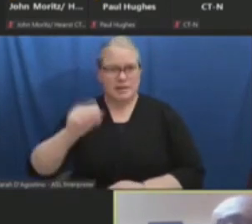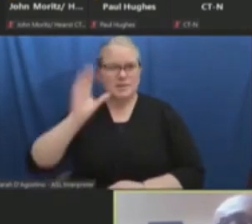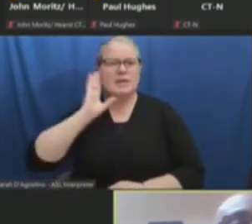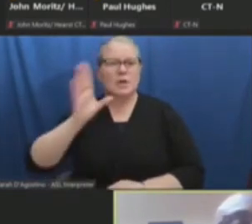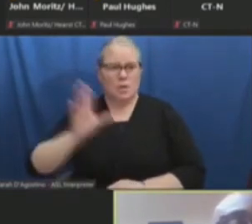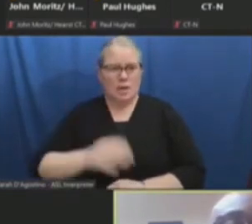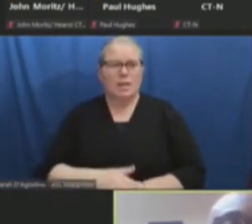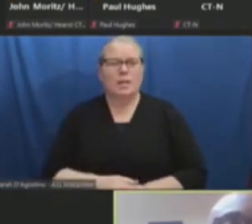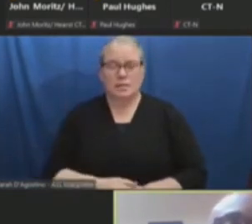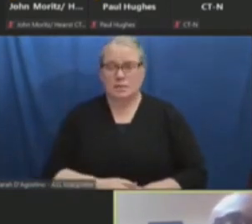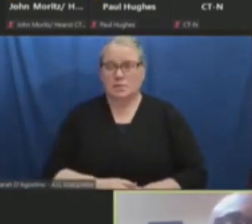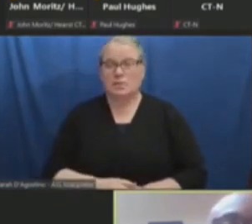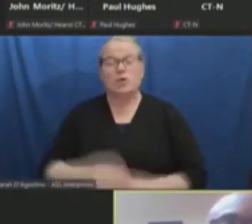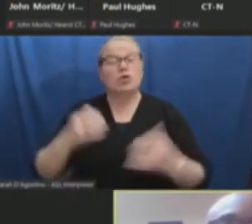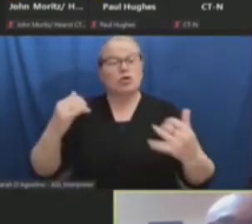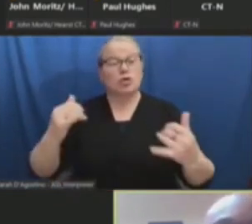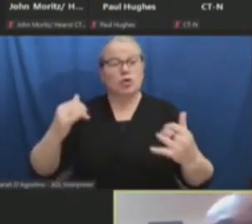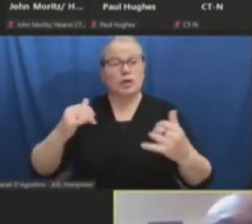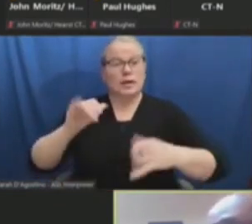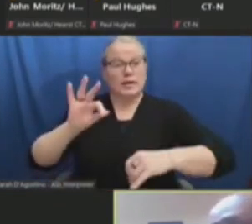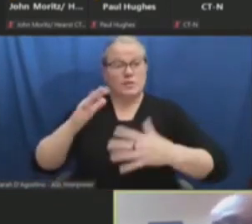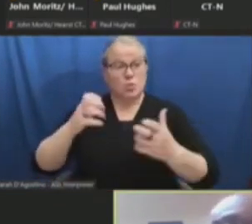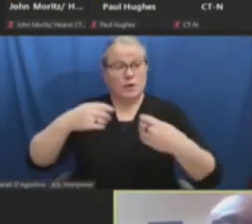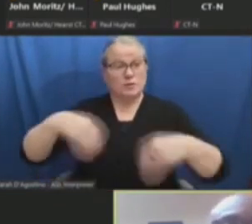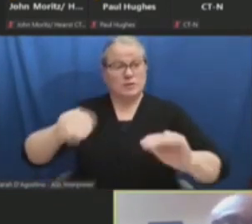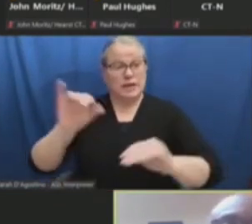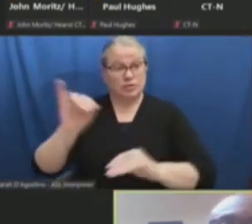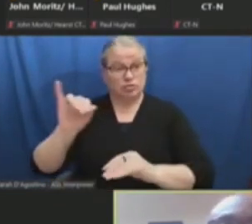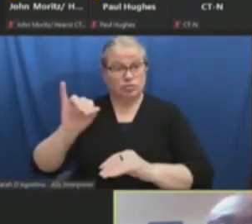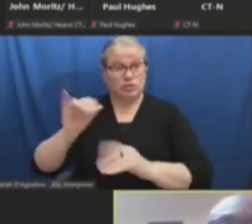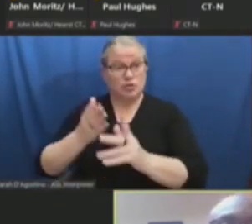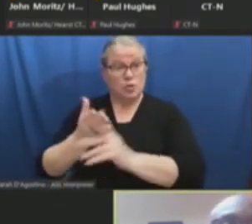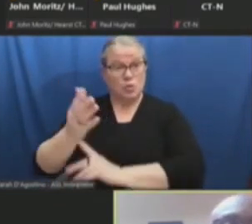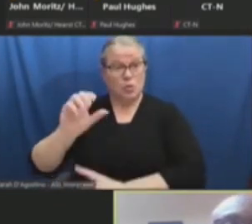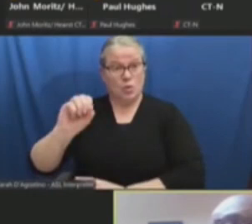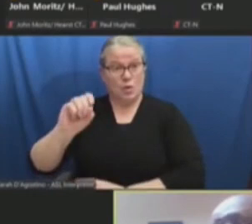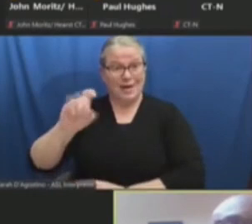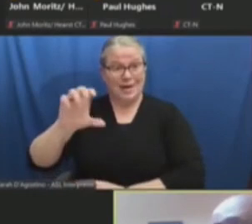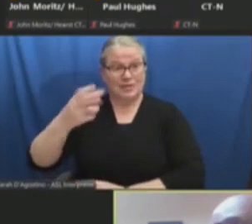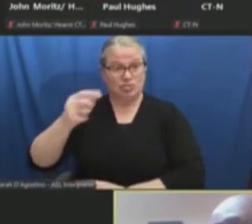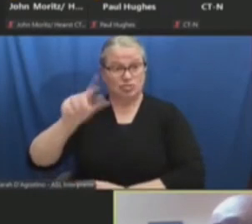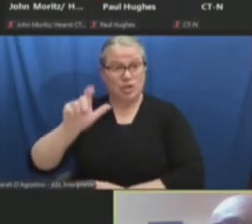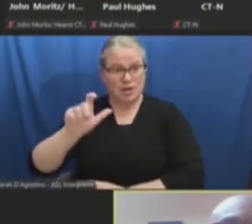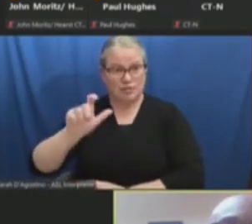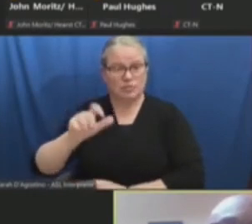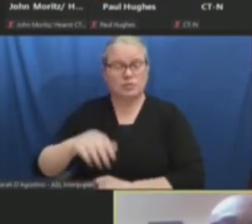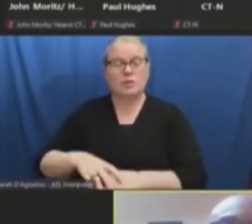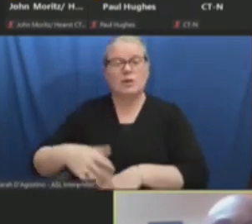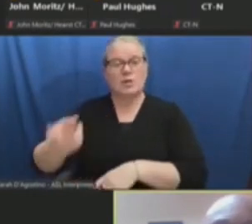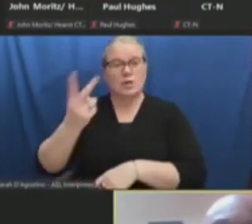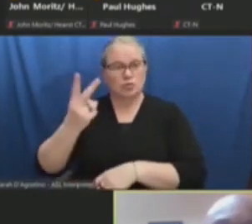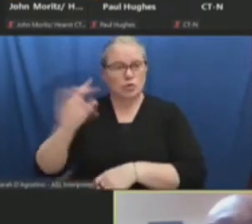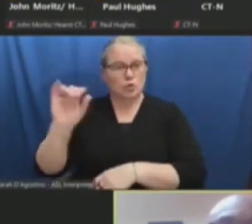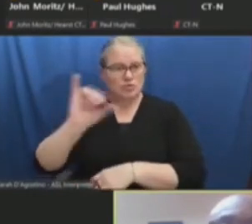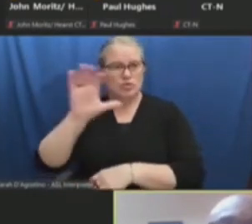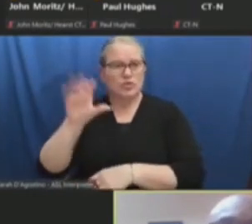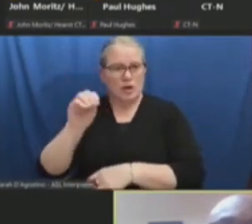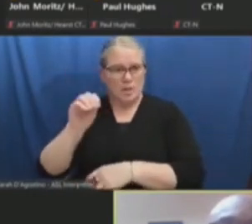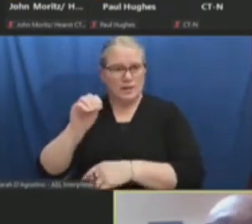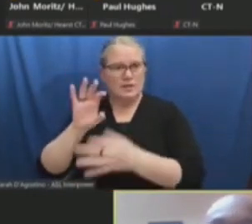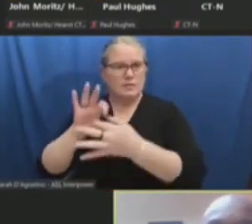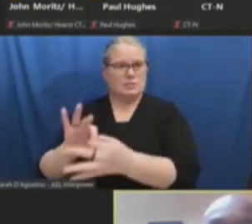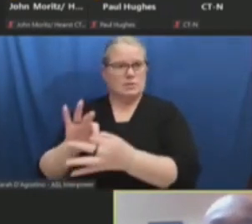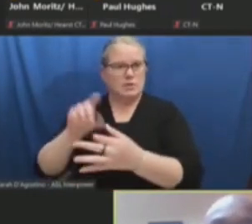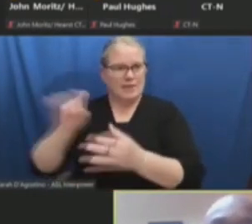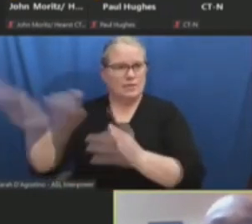to sell insurance products on the exchange, you have to be appointed by the two insurance companies who are currently in the exchange. That is Connecticut